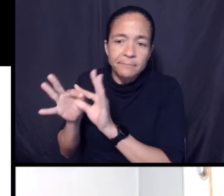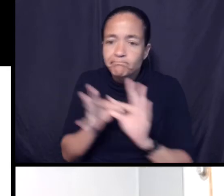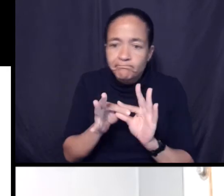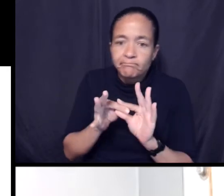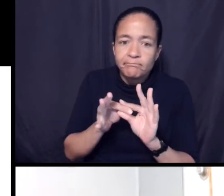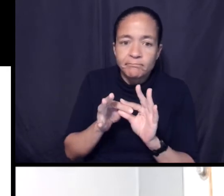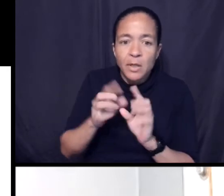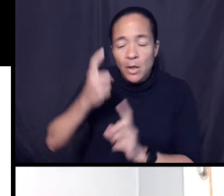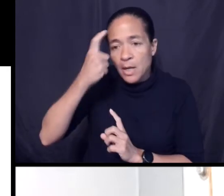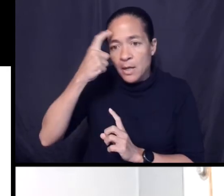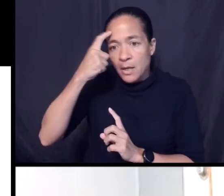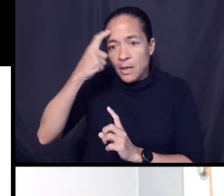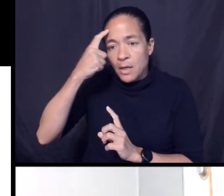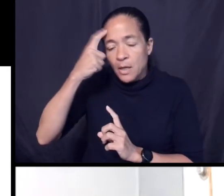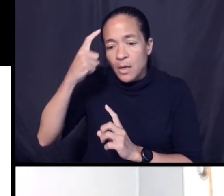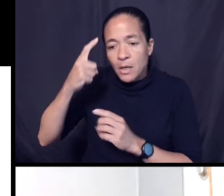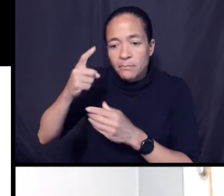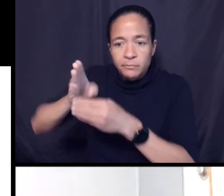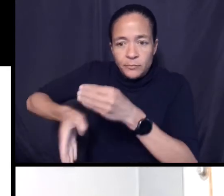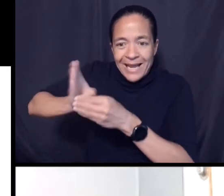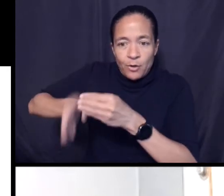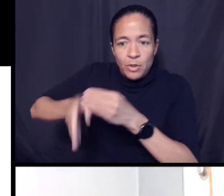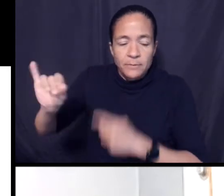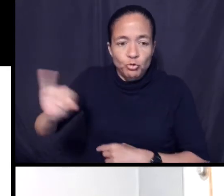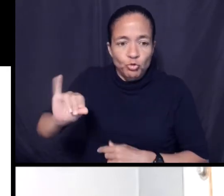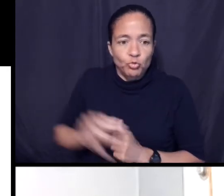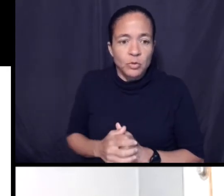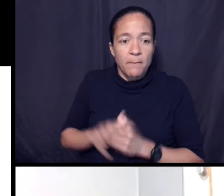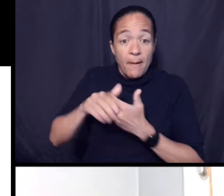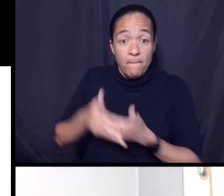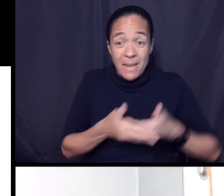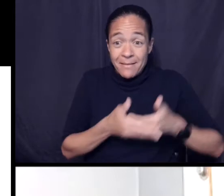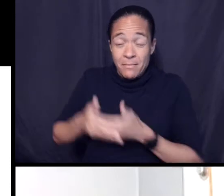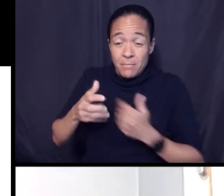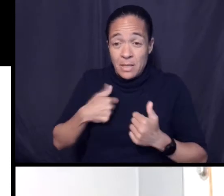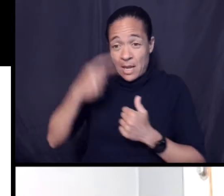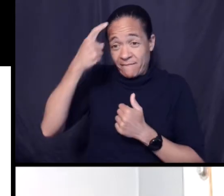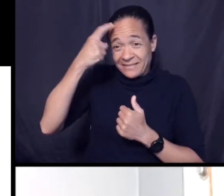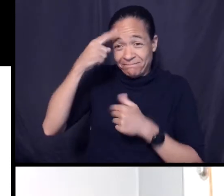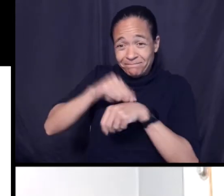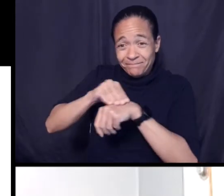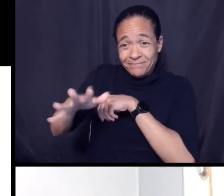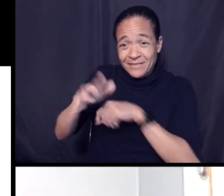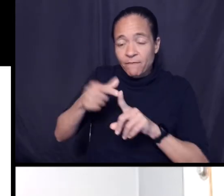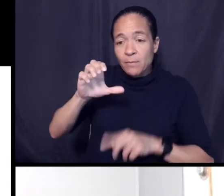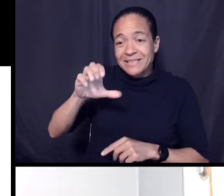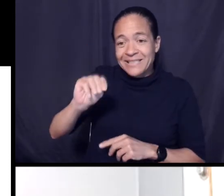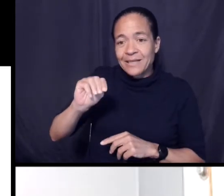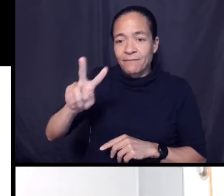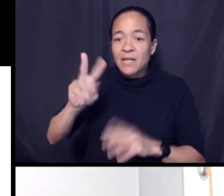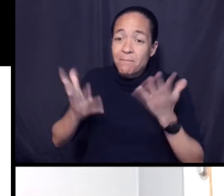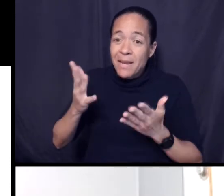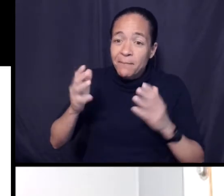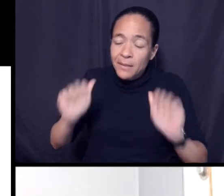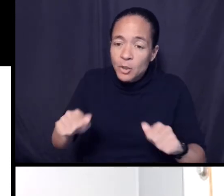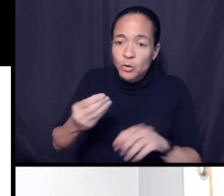basically neurological sequelae or poor neurological outcome. Babies who have neurologic involvement with congenital CMV